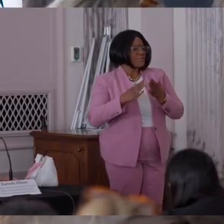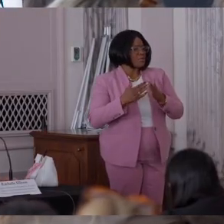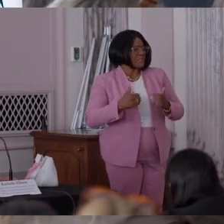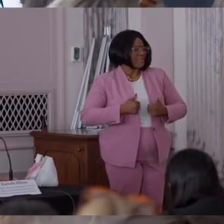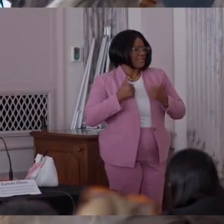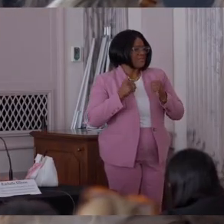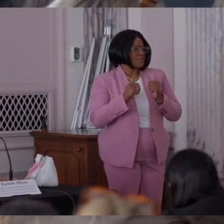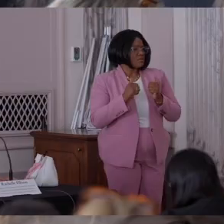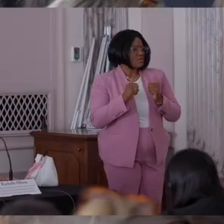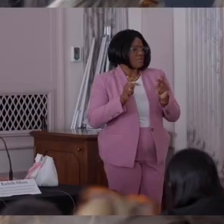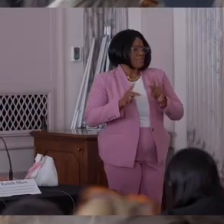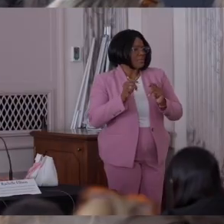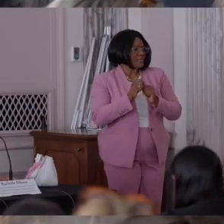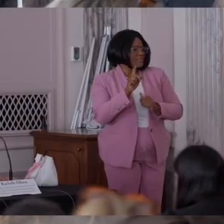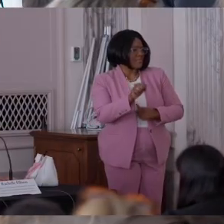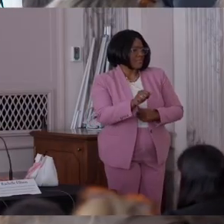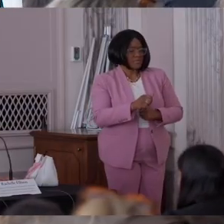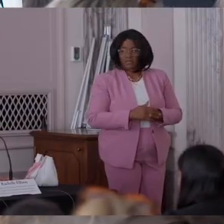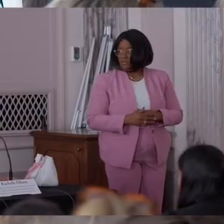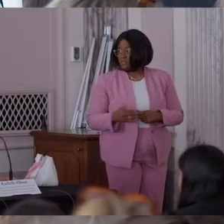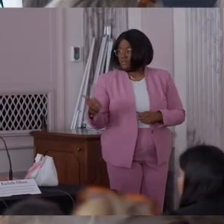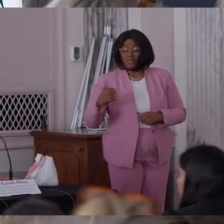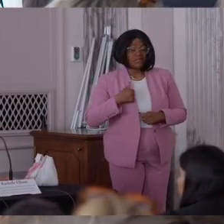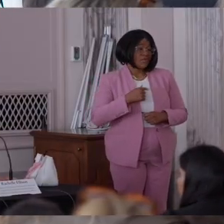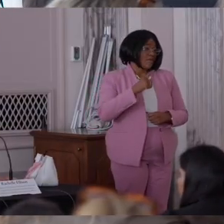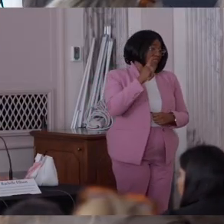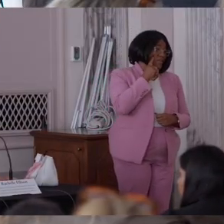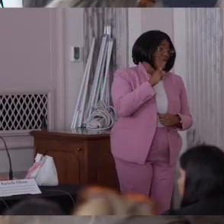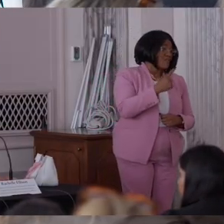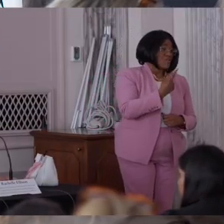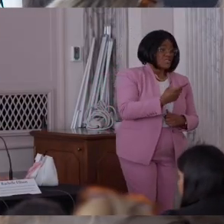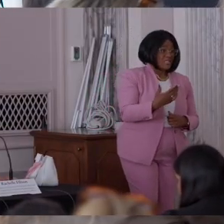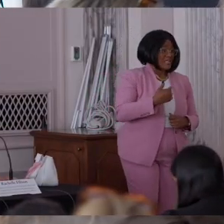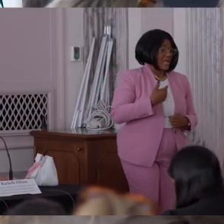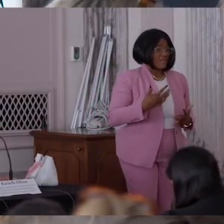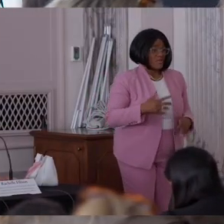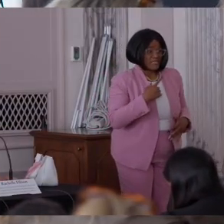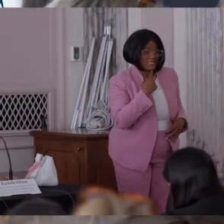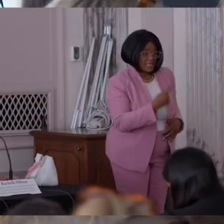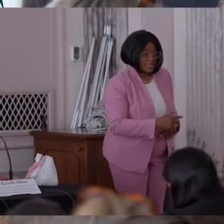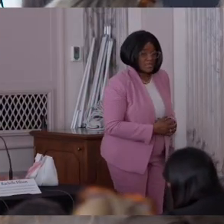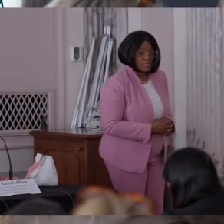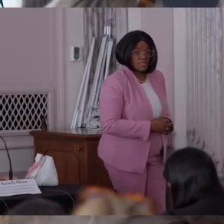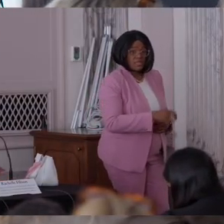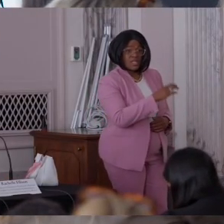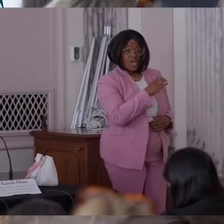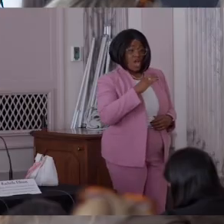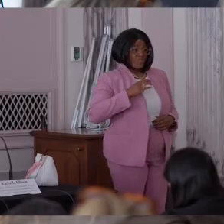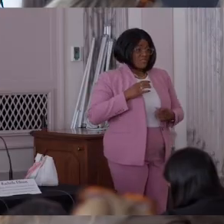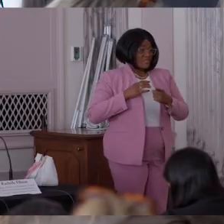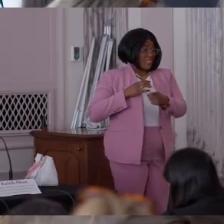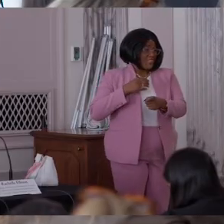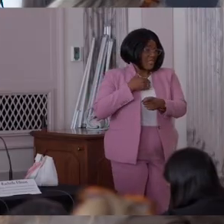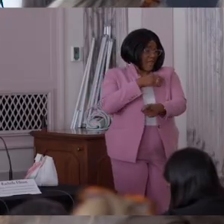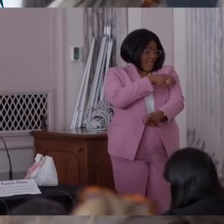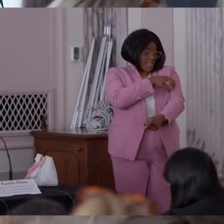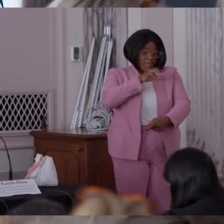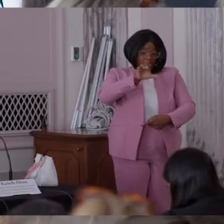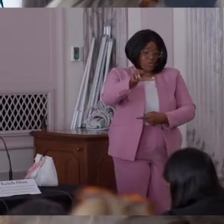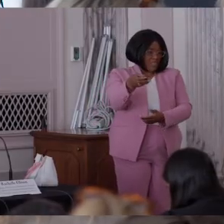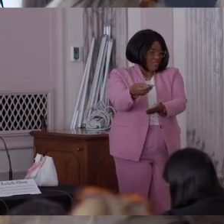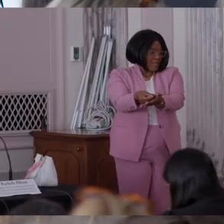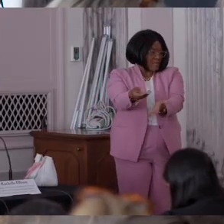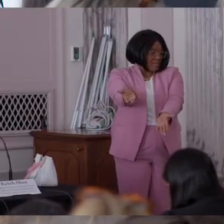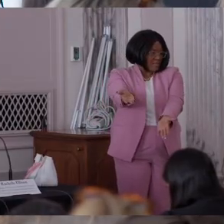with disabilities? Sure. I think the first thing I've already said is that Congress has the power of the purse,